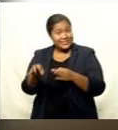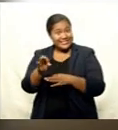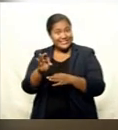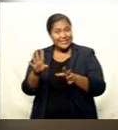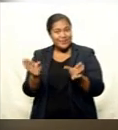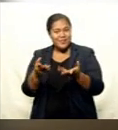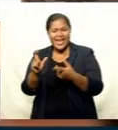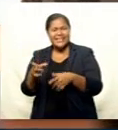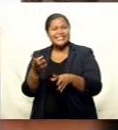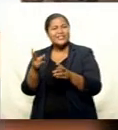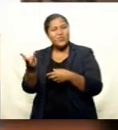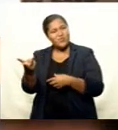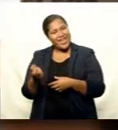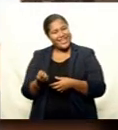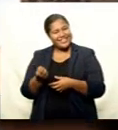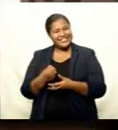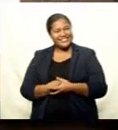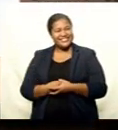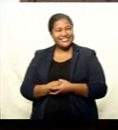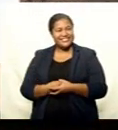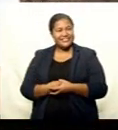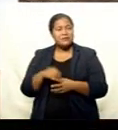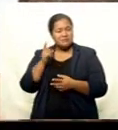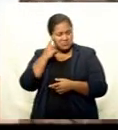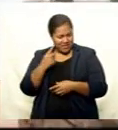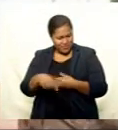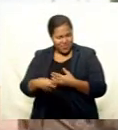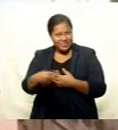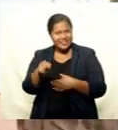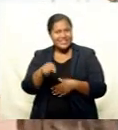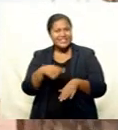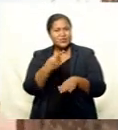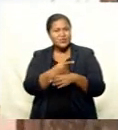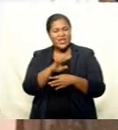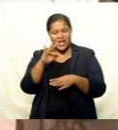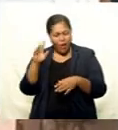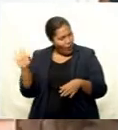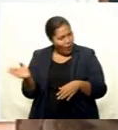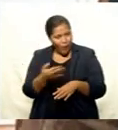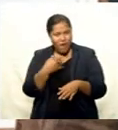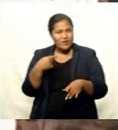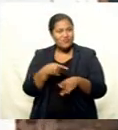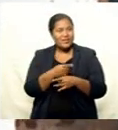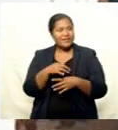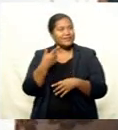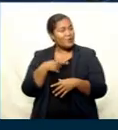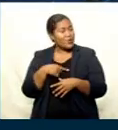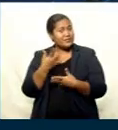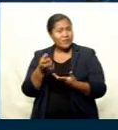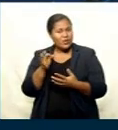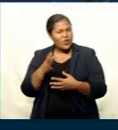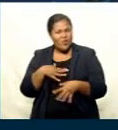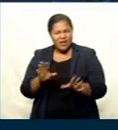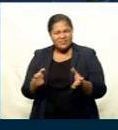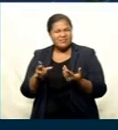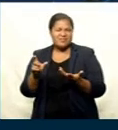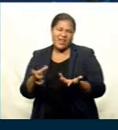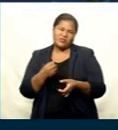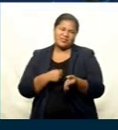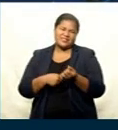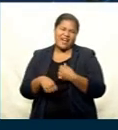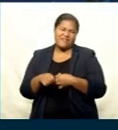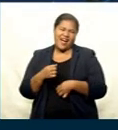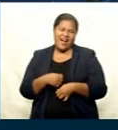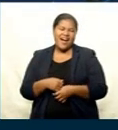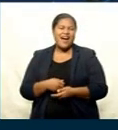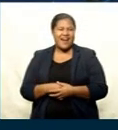weekly wages. We will try to continue doing this week by week, as long as we don't want the players to be